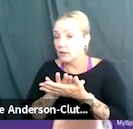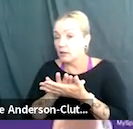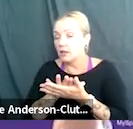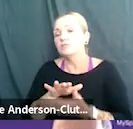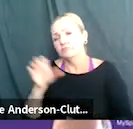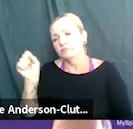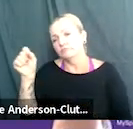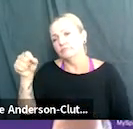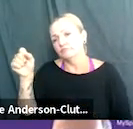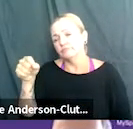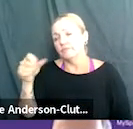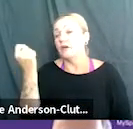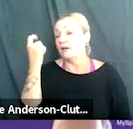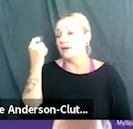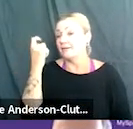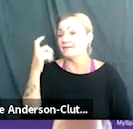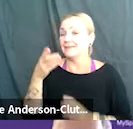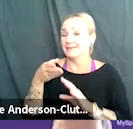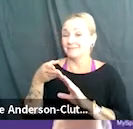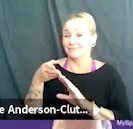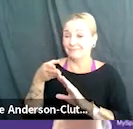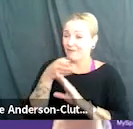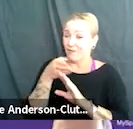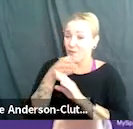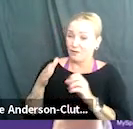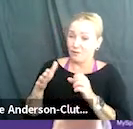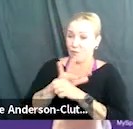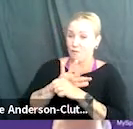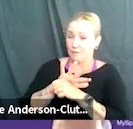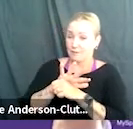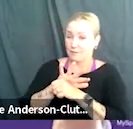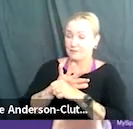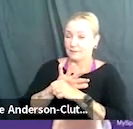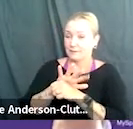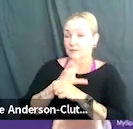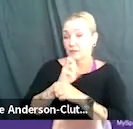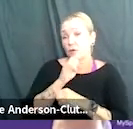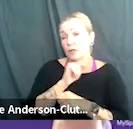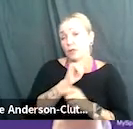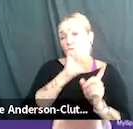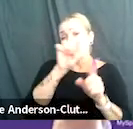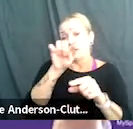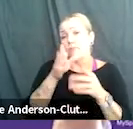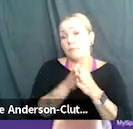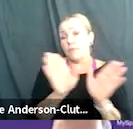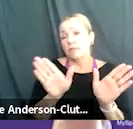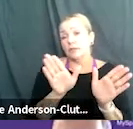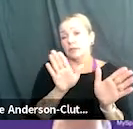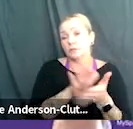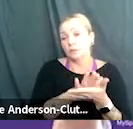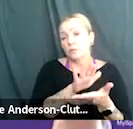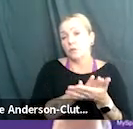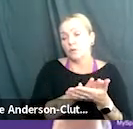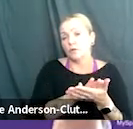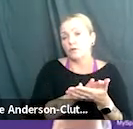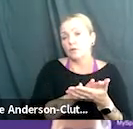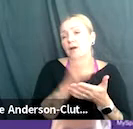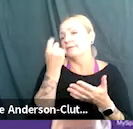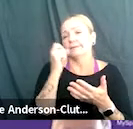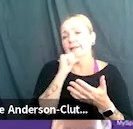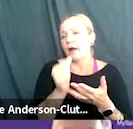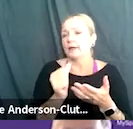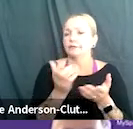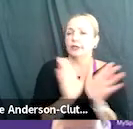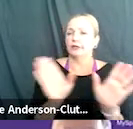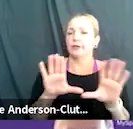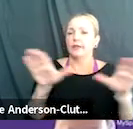a developmental class, and so he was in a regular class in the public system. And so when schools closed in early April,